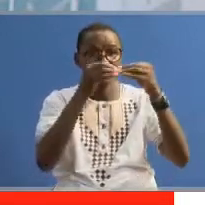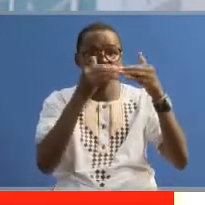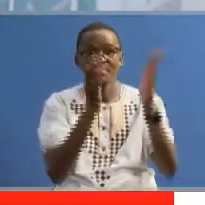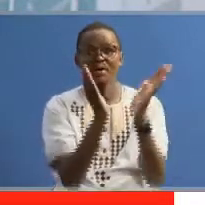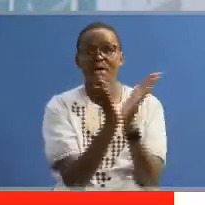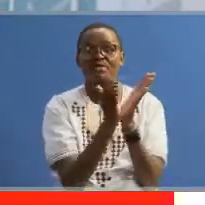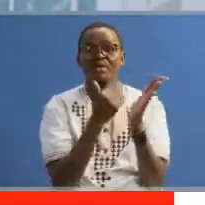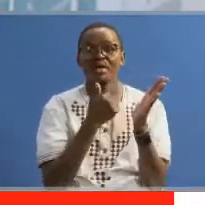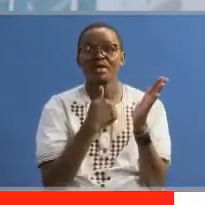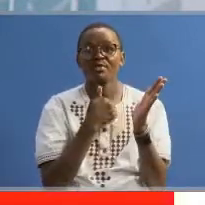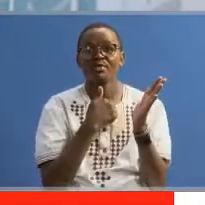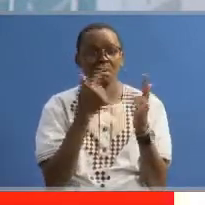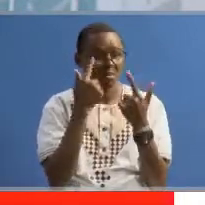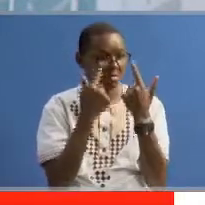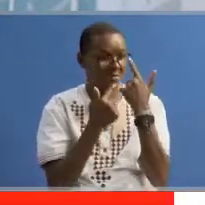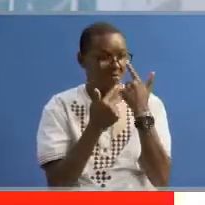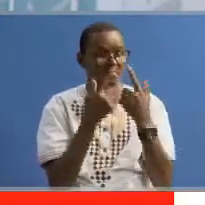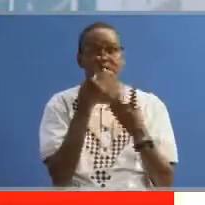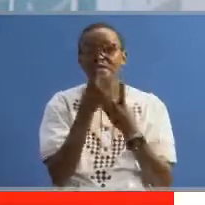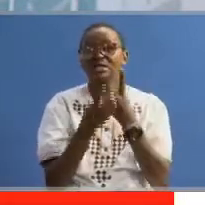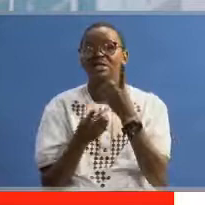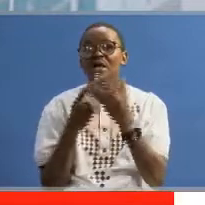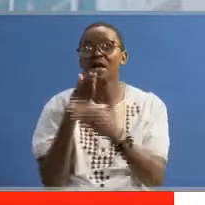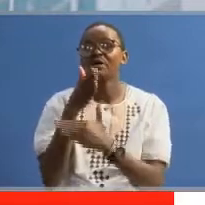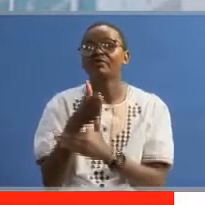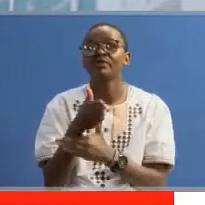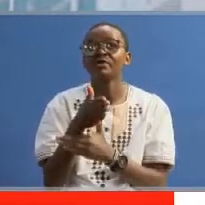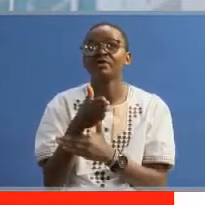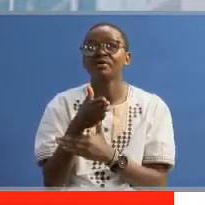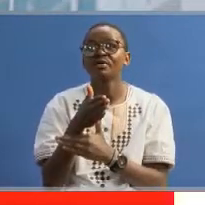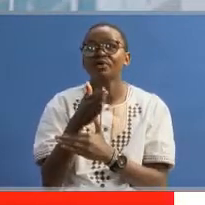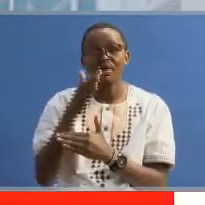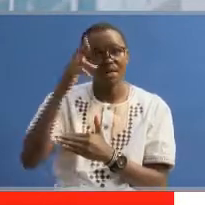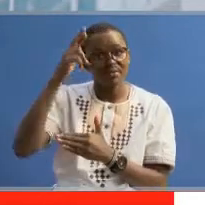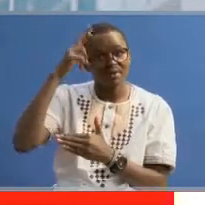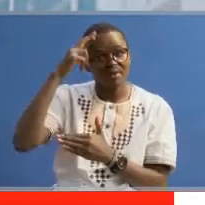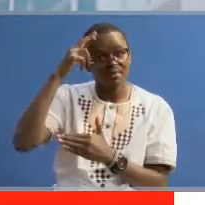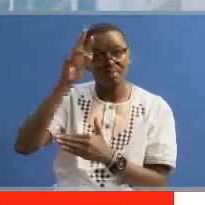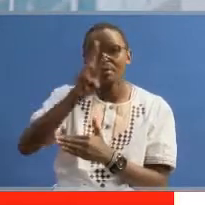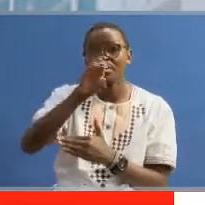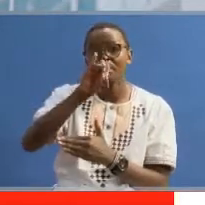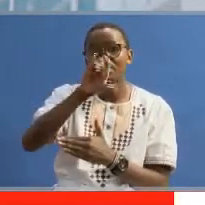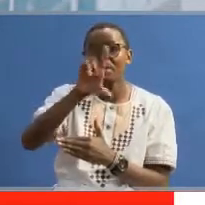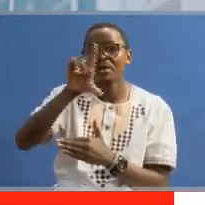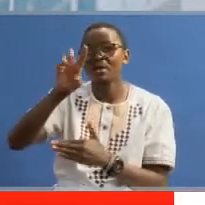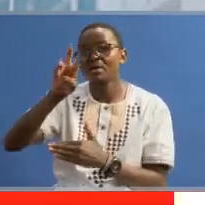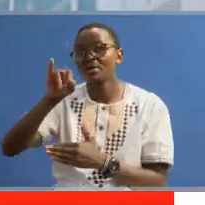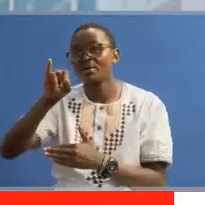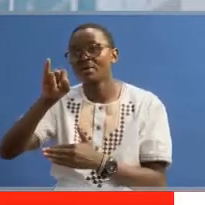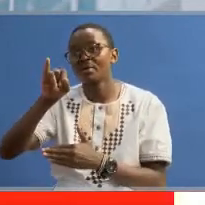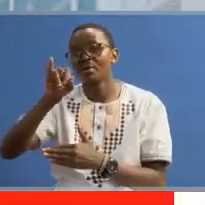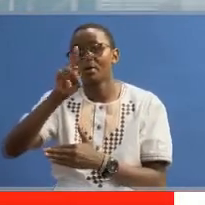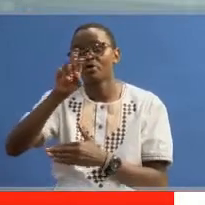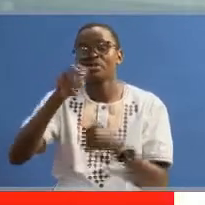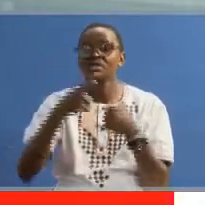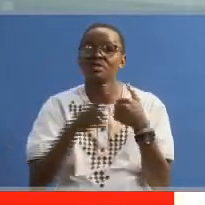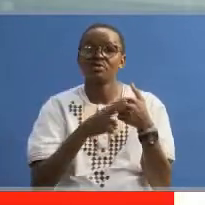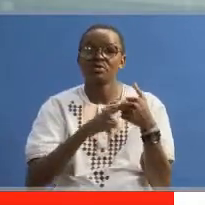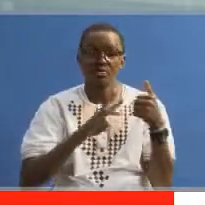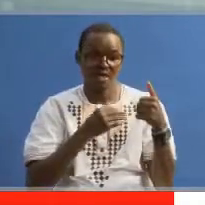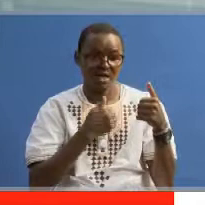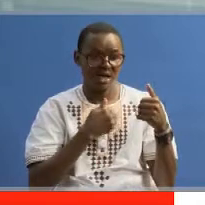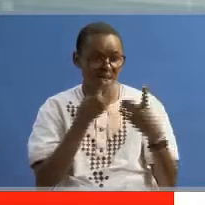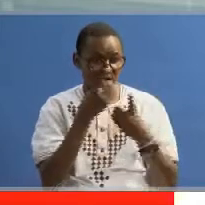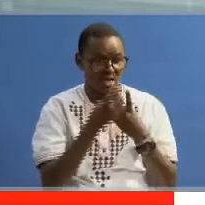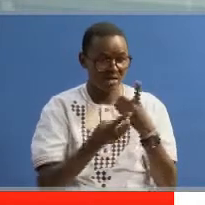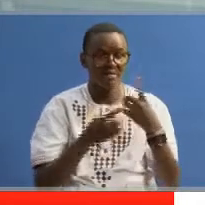we had Machozi Ajana dialogues after the memorial of Willie, Josephat, and Joseph in 2017. We had